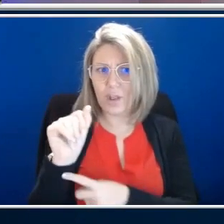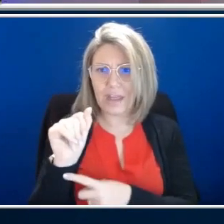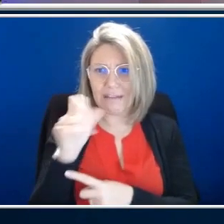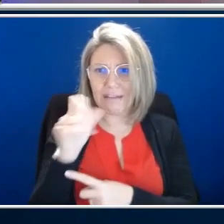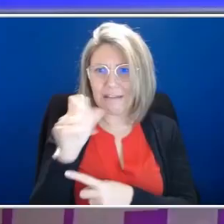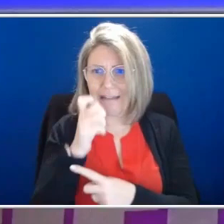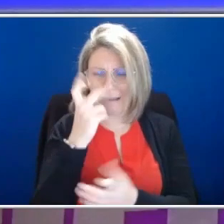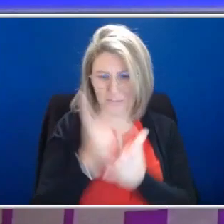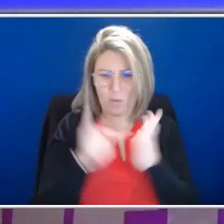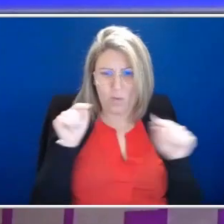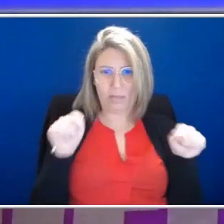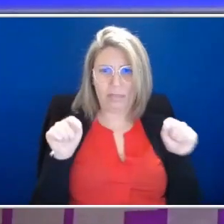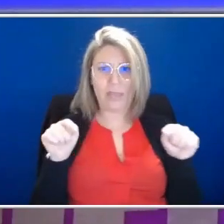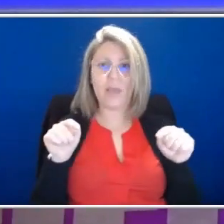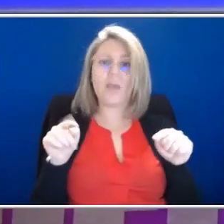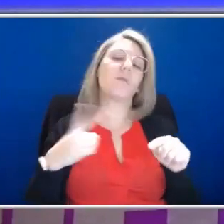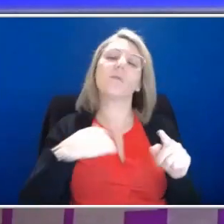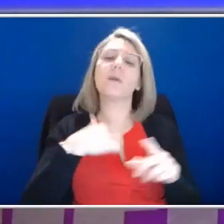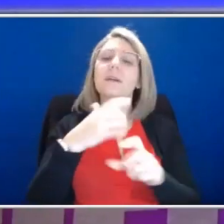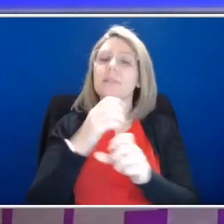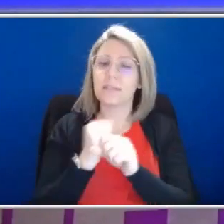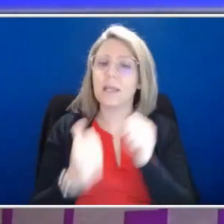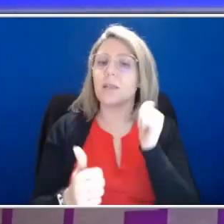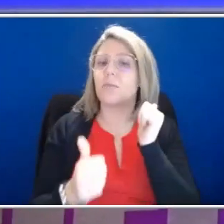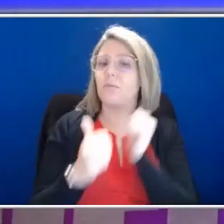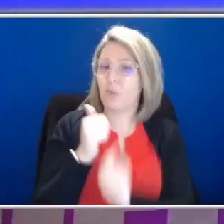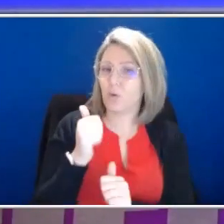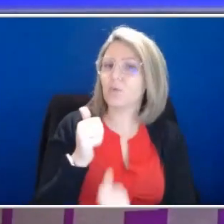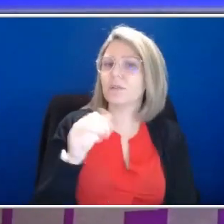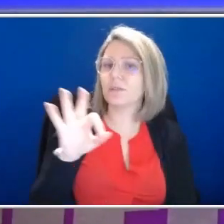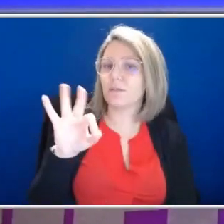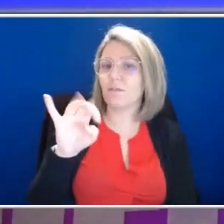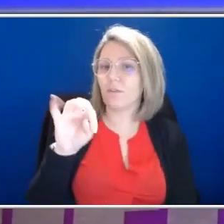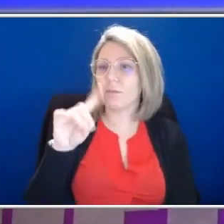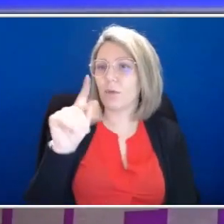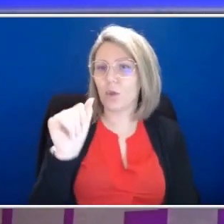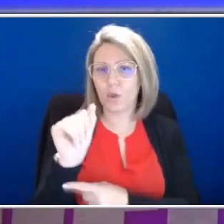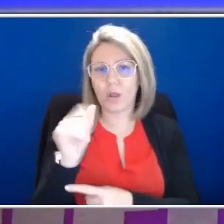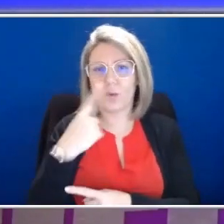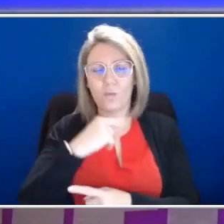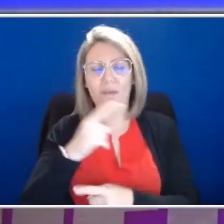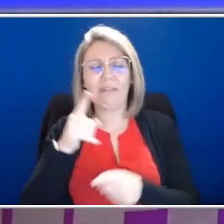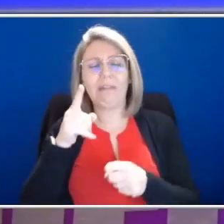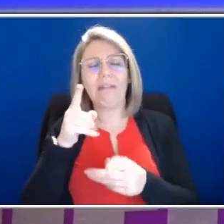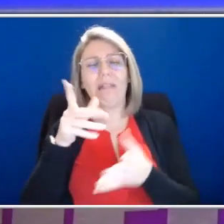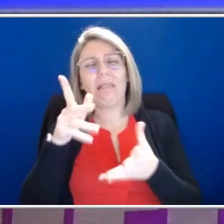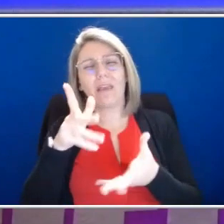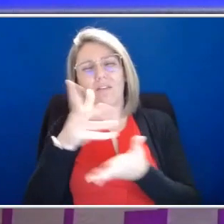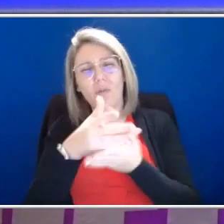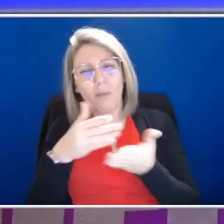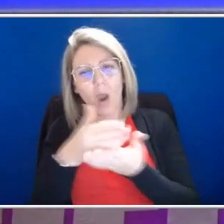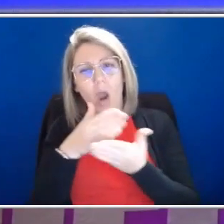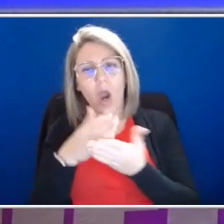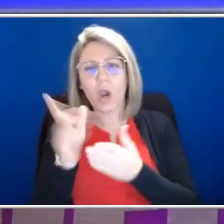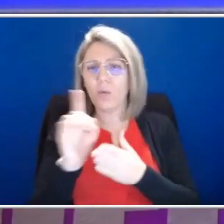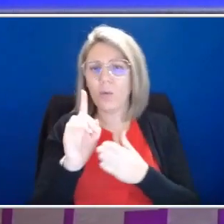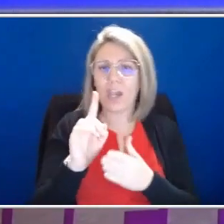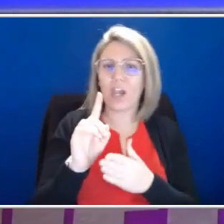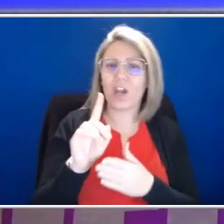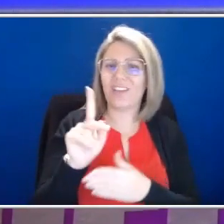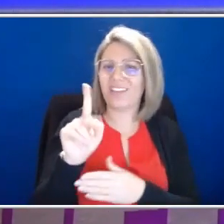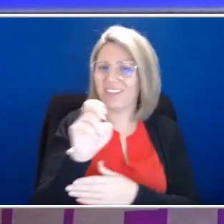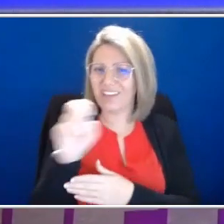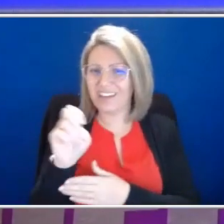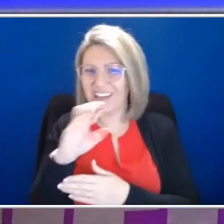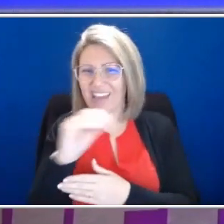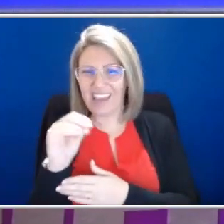So we take the majority of the fibula bone, in this case from his left leg. We leave part of the bone near the knee and the ankle for joint stability. But the